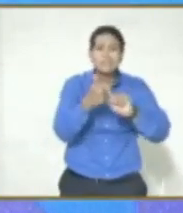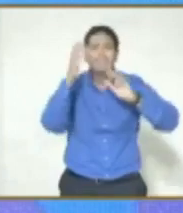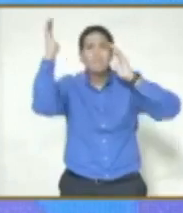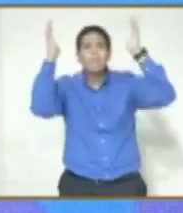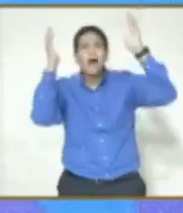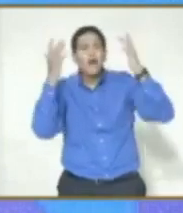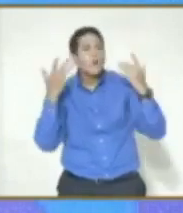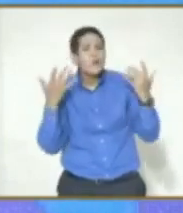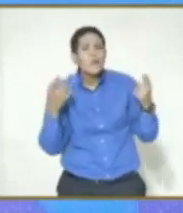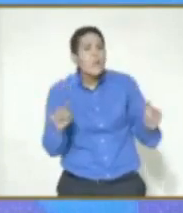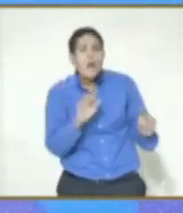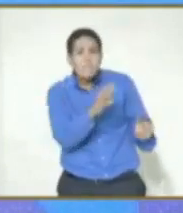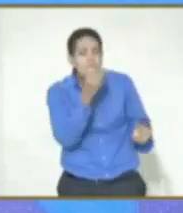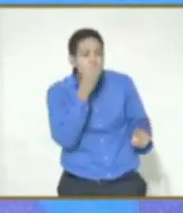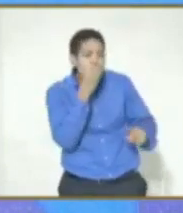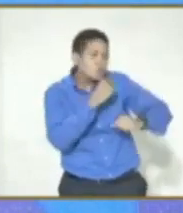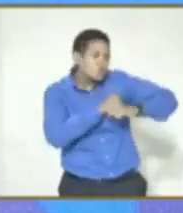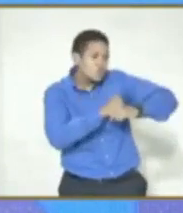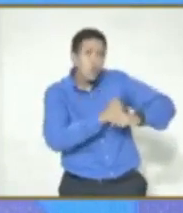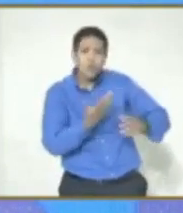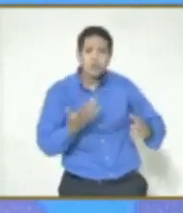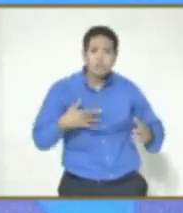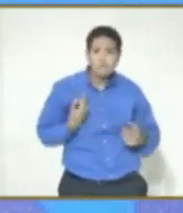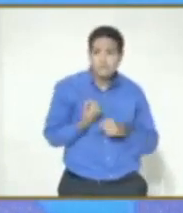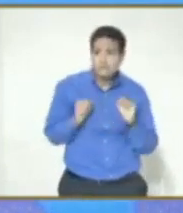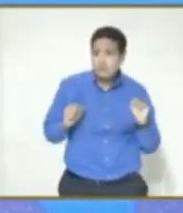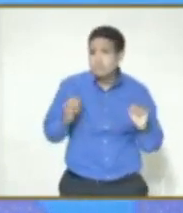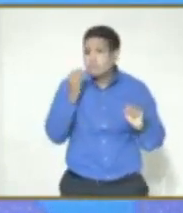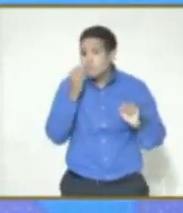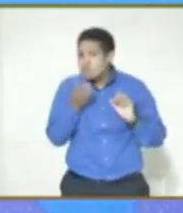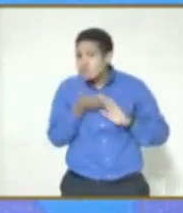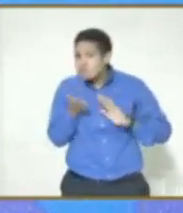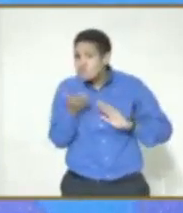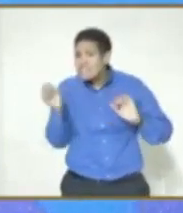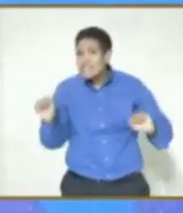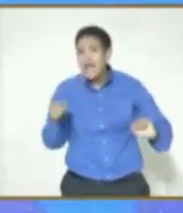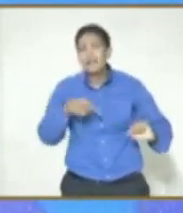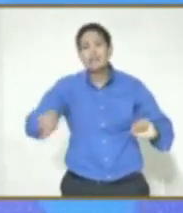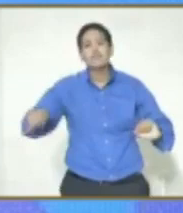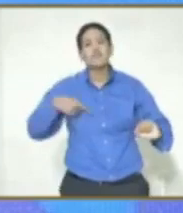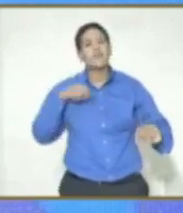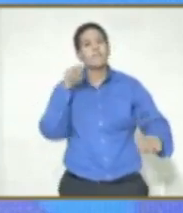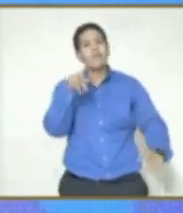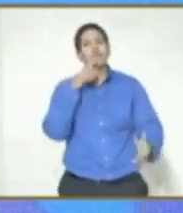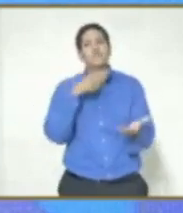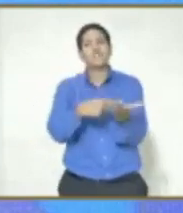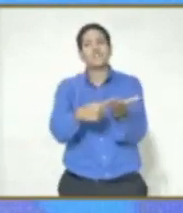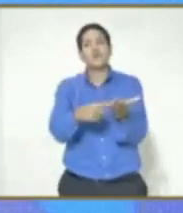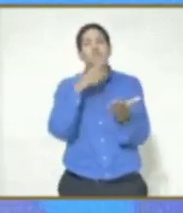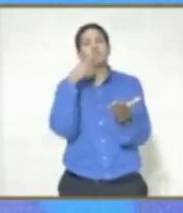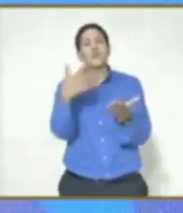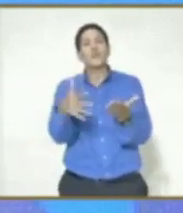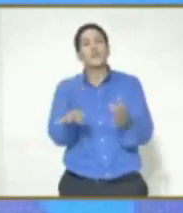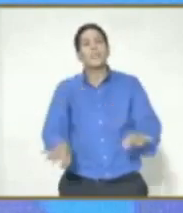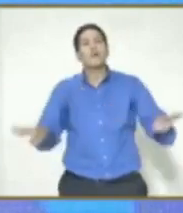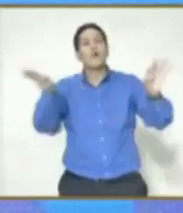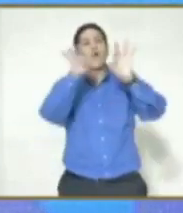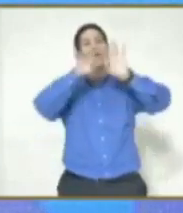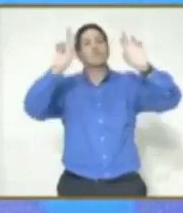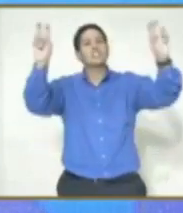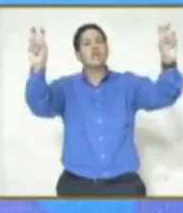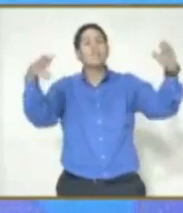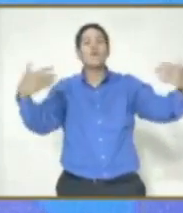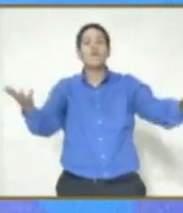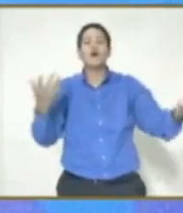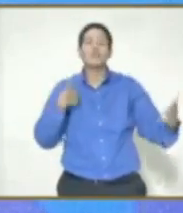markets and food security. This week we are back to discuss a very important topic